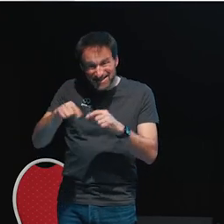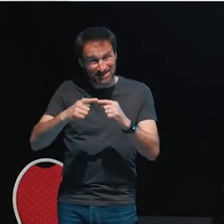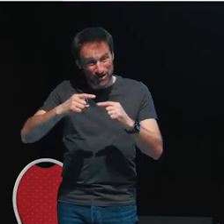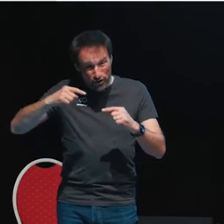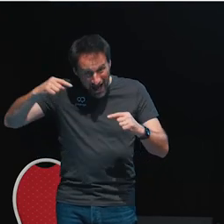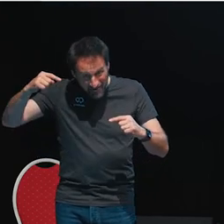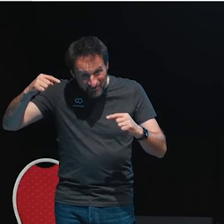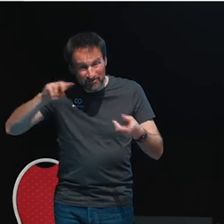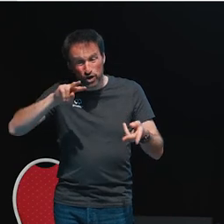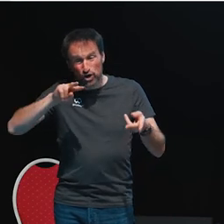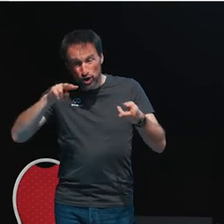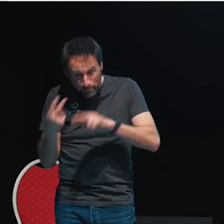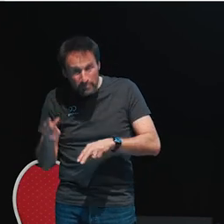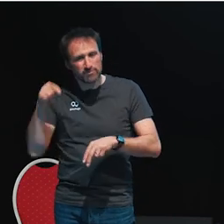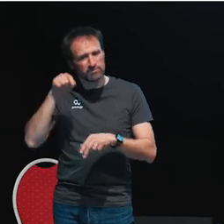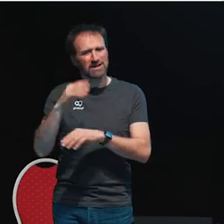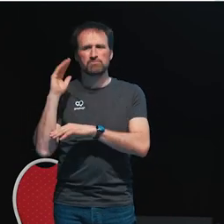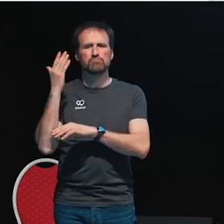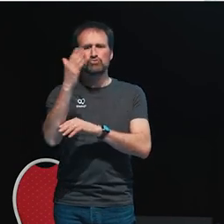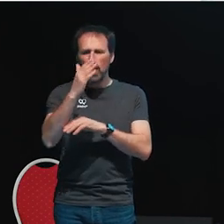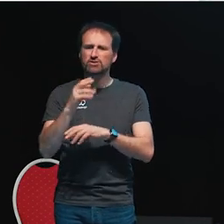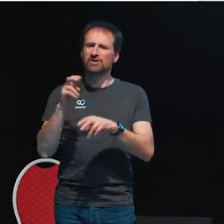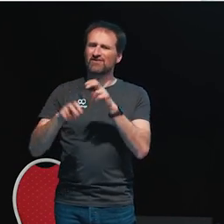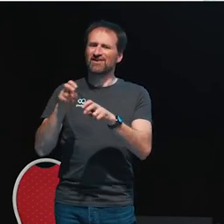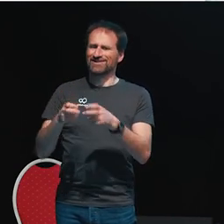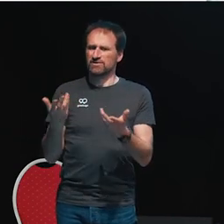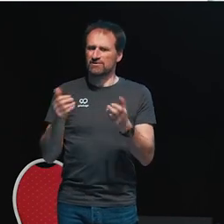into something that's usable in the browser, right? So